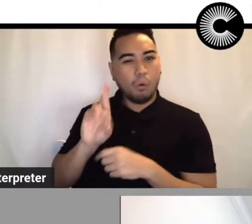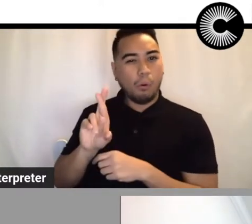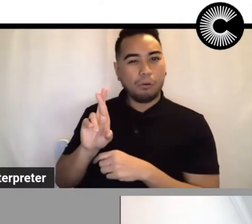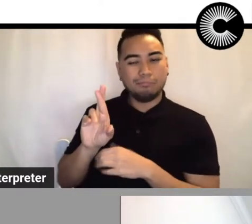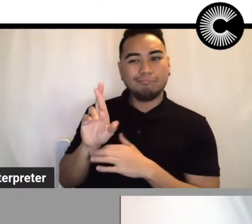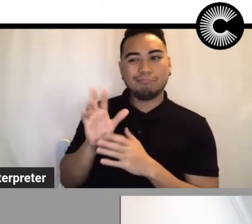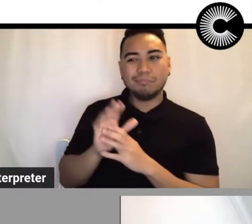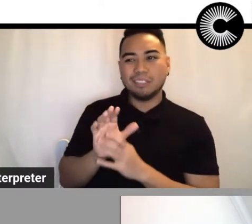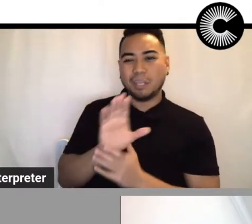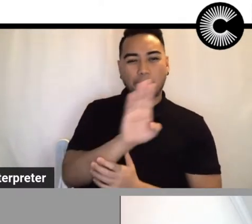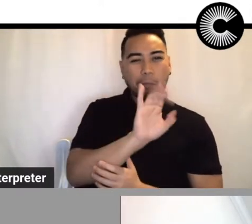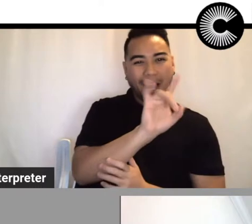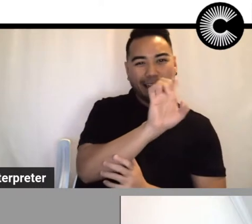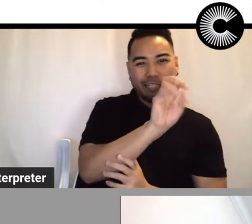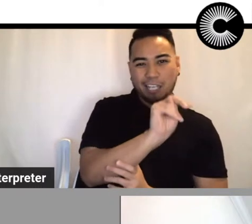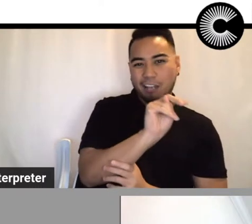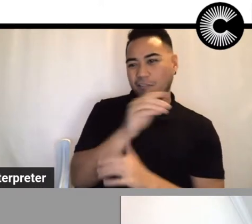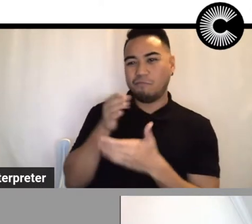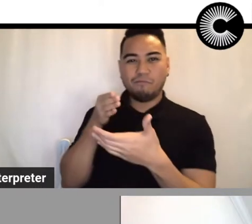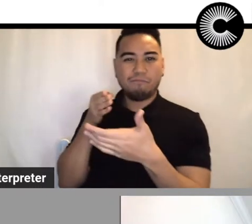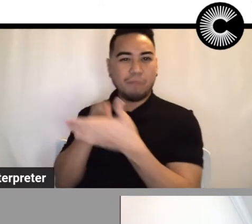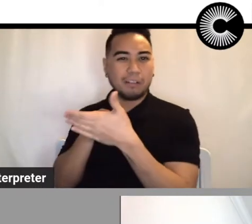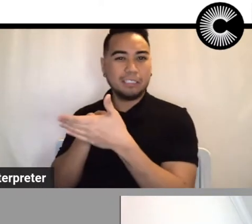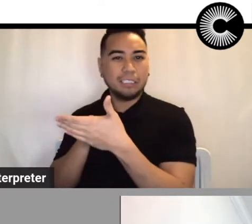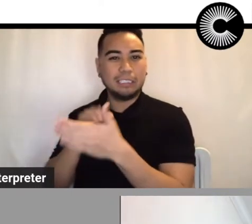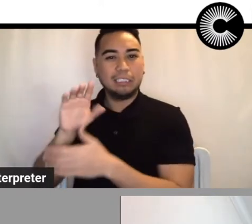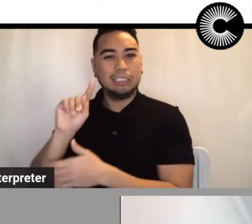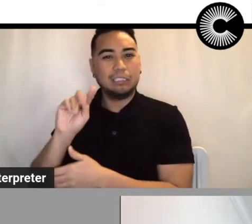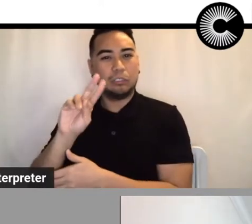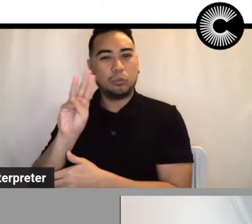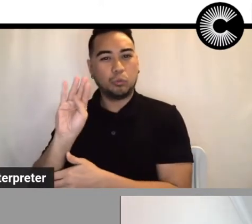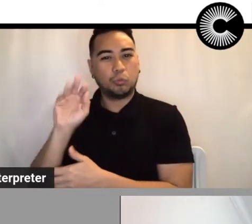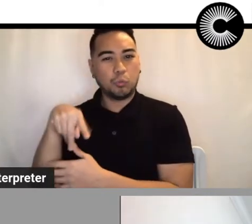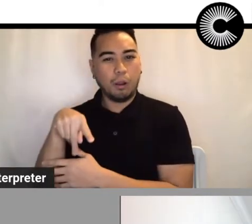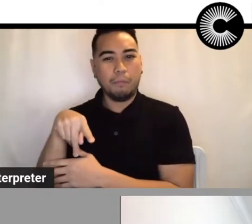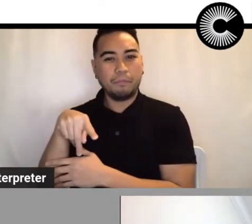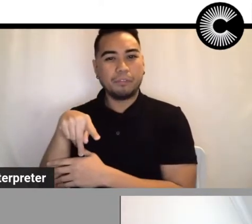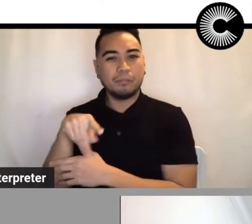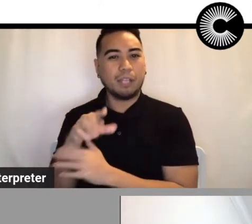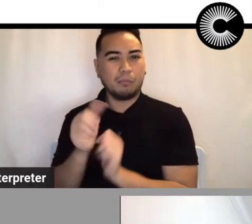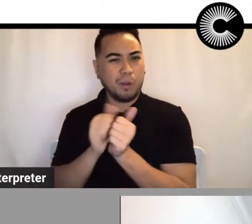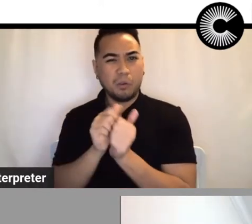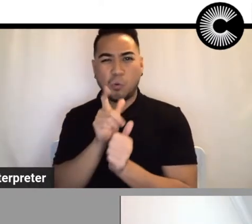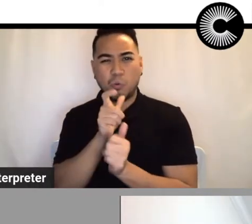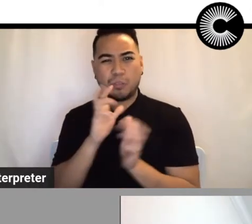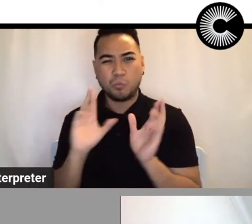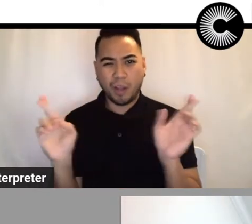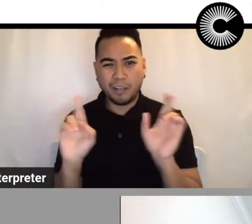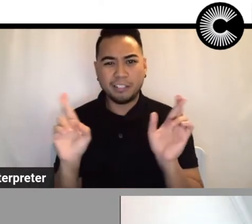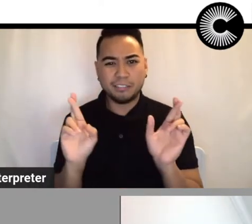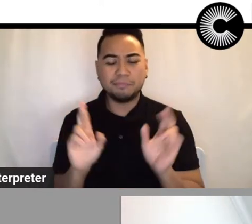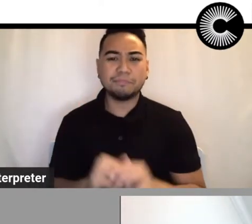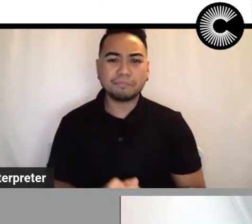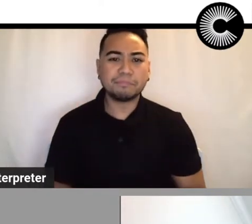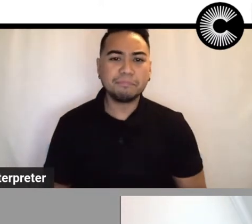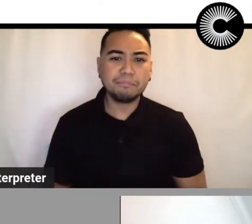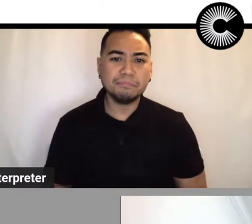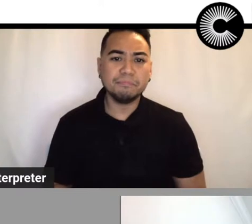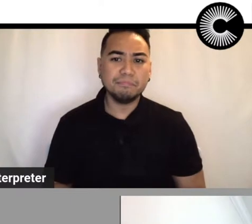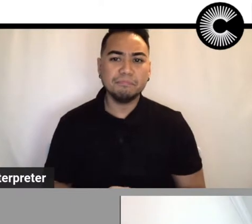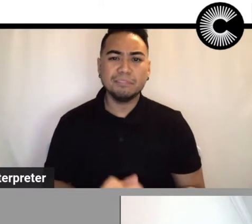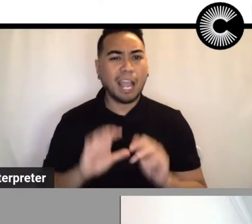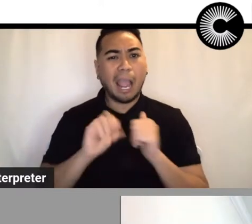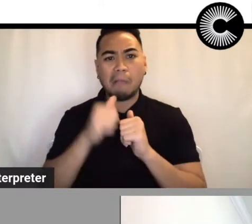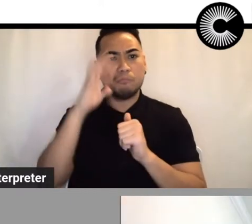do we understand the election season as part of a longer-term struggle to fight the right while creating possibilities for a progressive